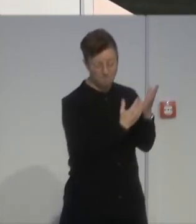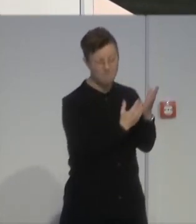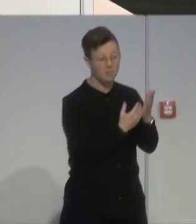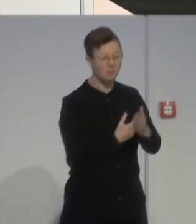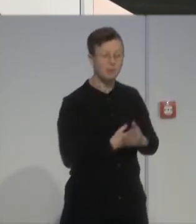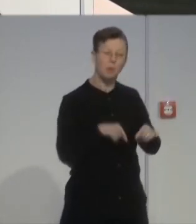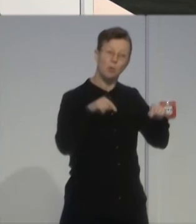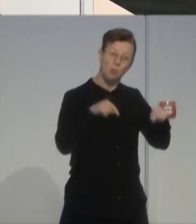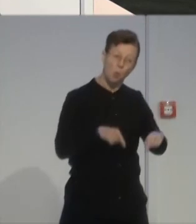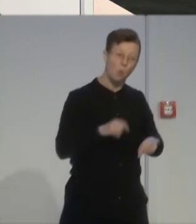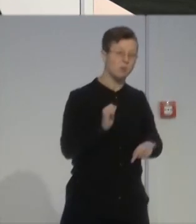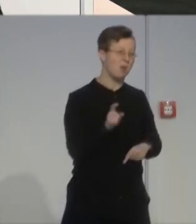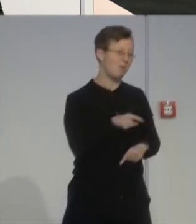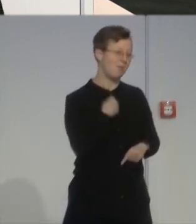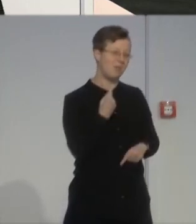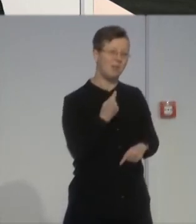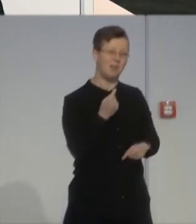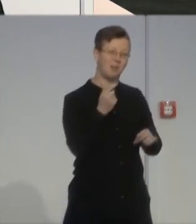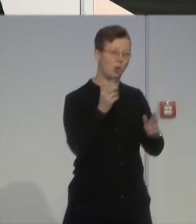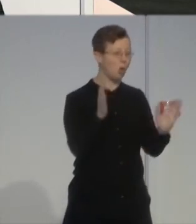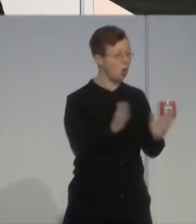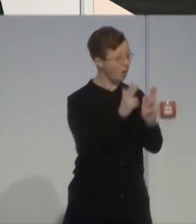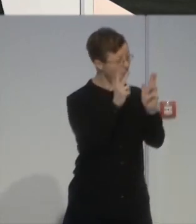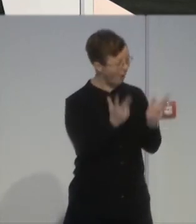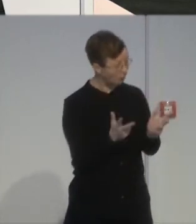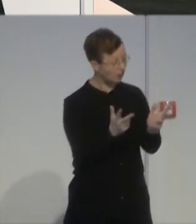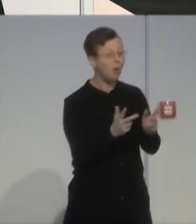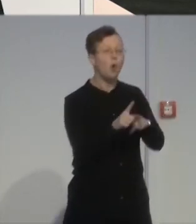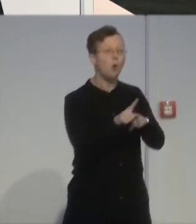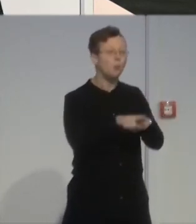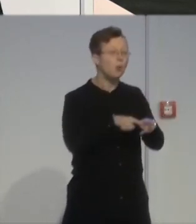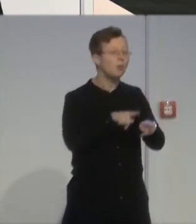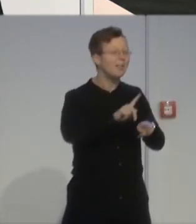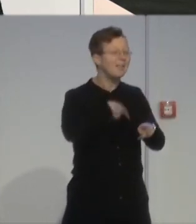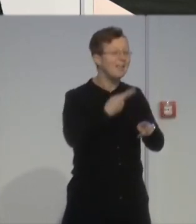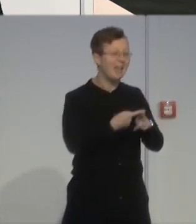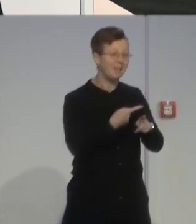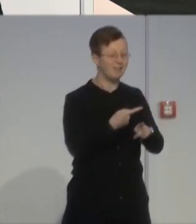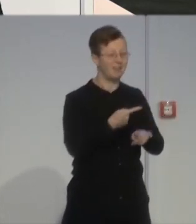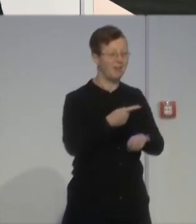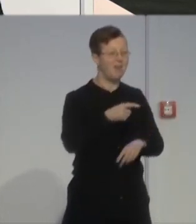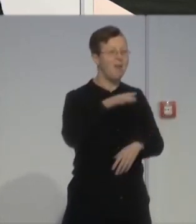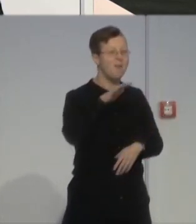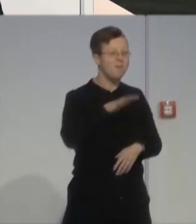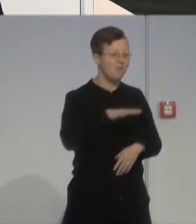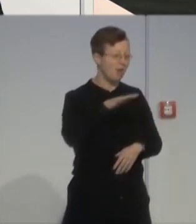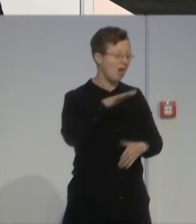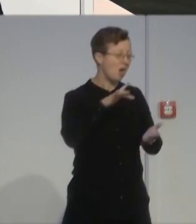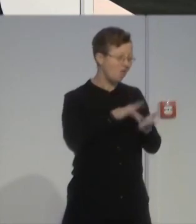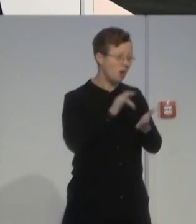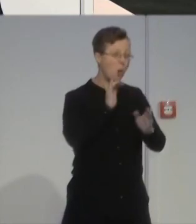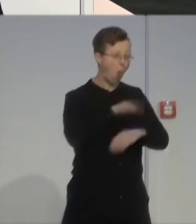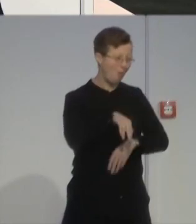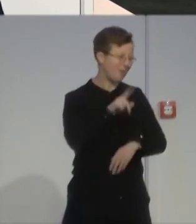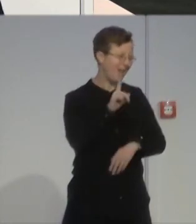So now we're going to have a little break, and we start again 15 minutes past 11.